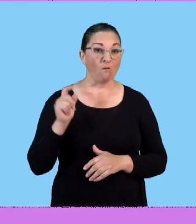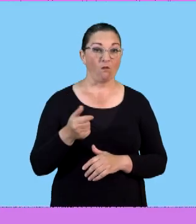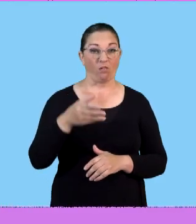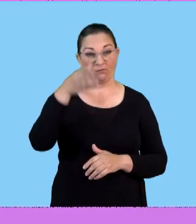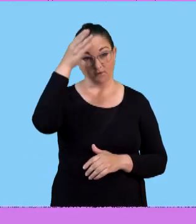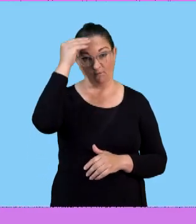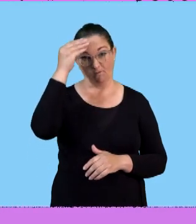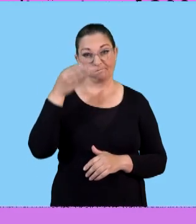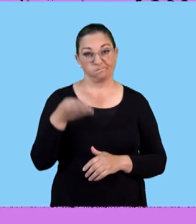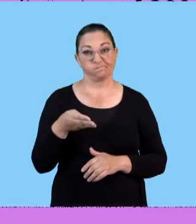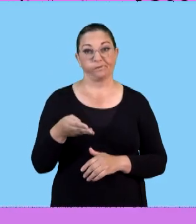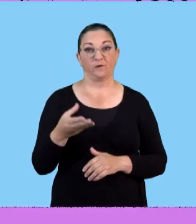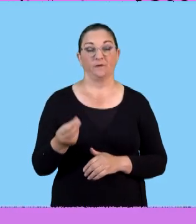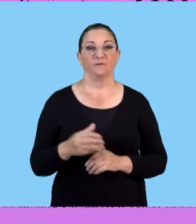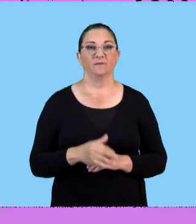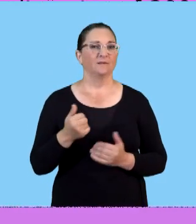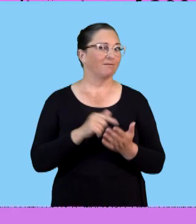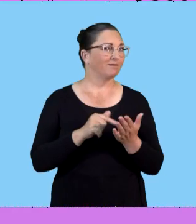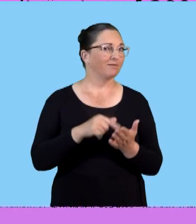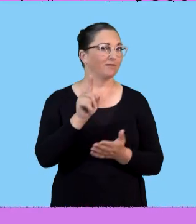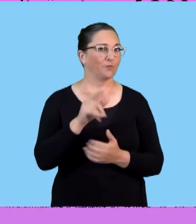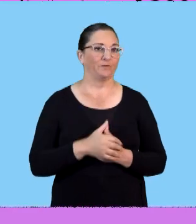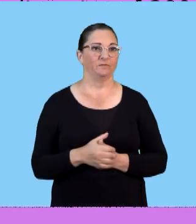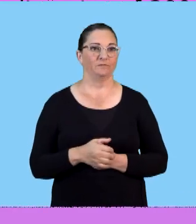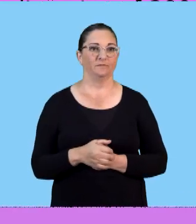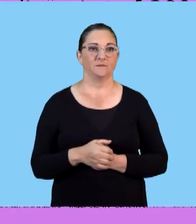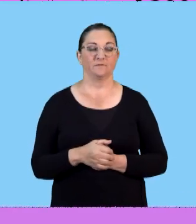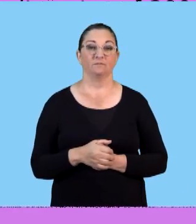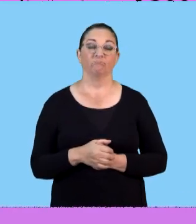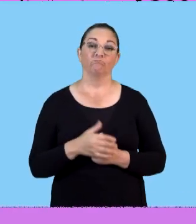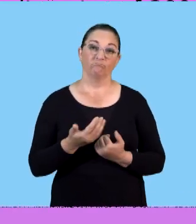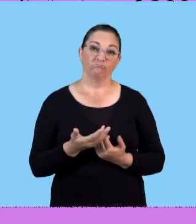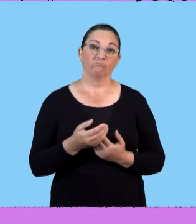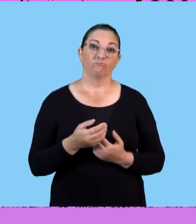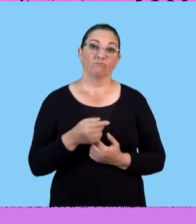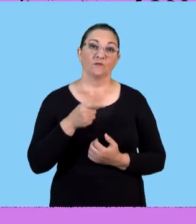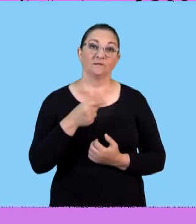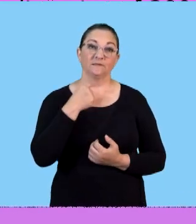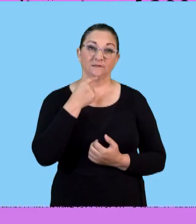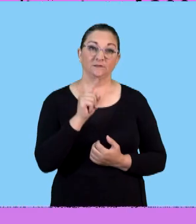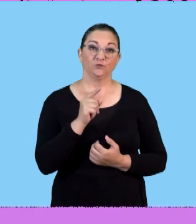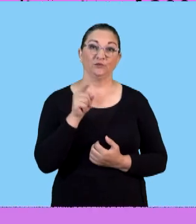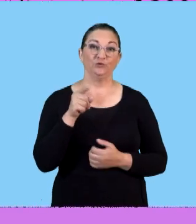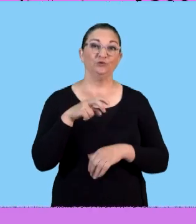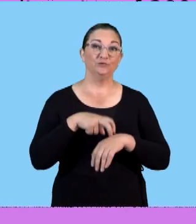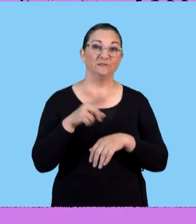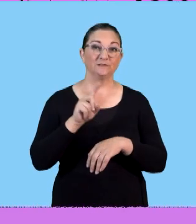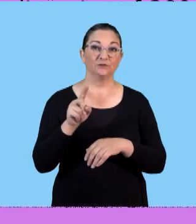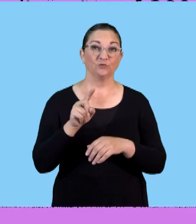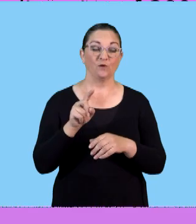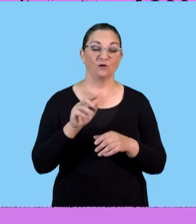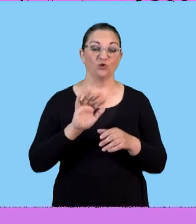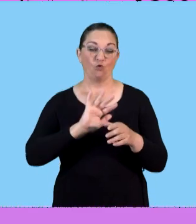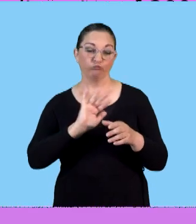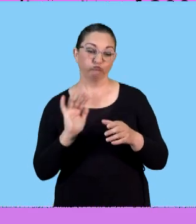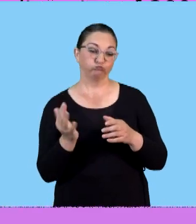information. Let's see what we need to calculate. So it says here, calculate the surface area